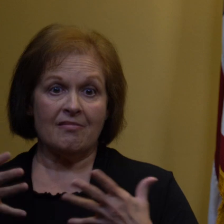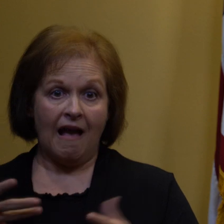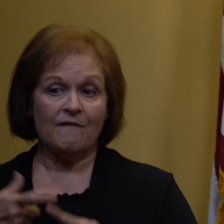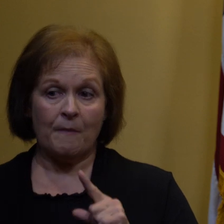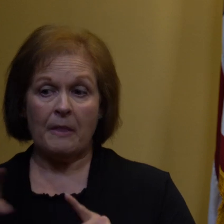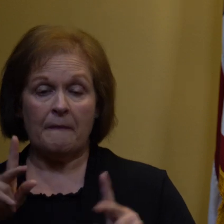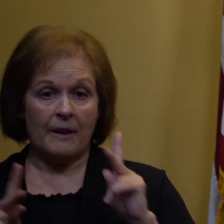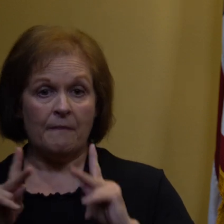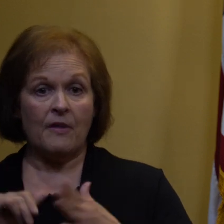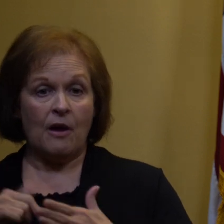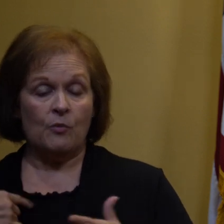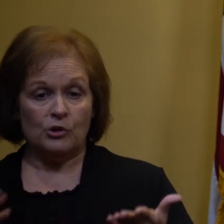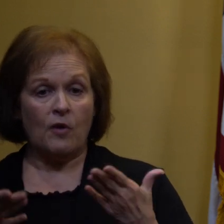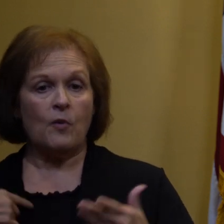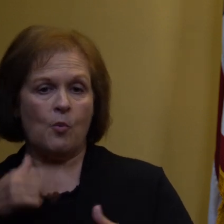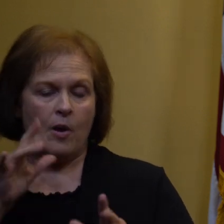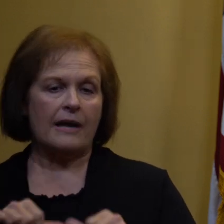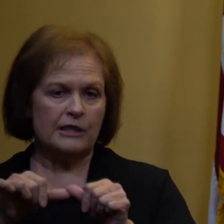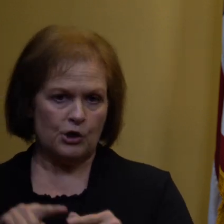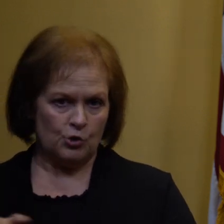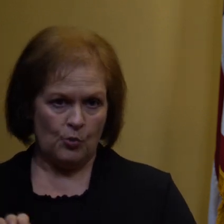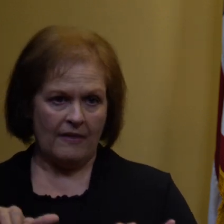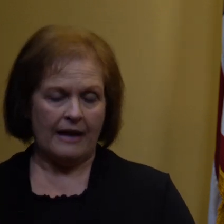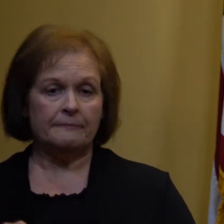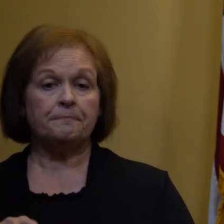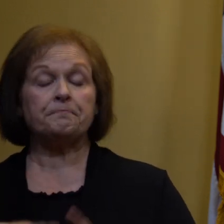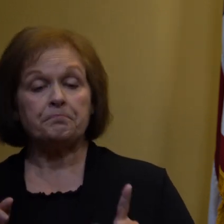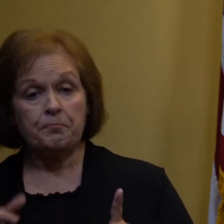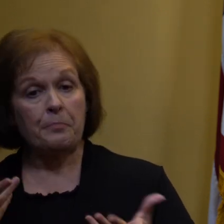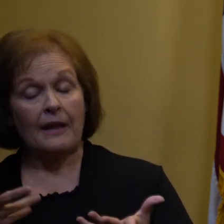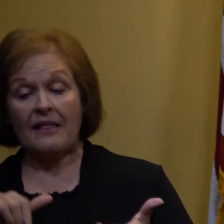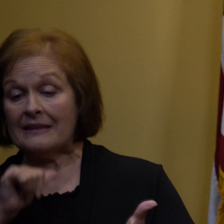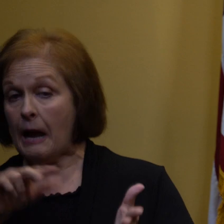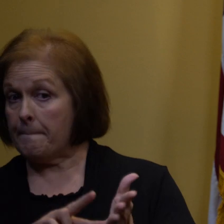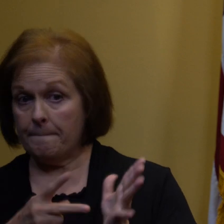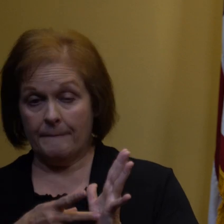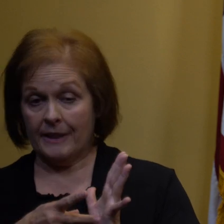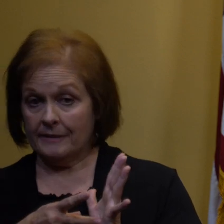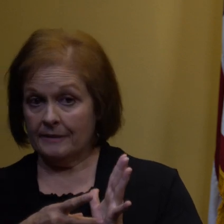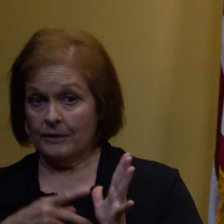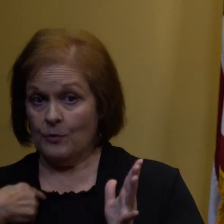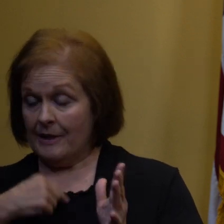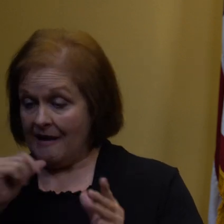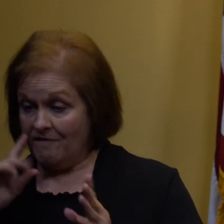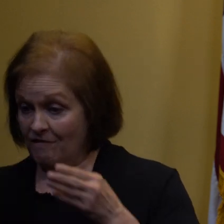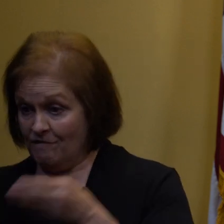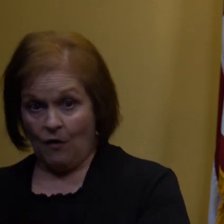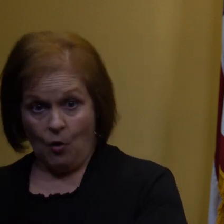the residents that we serve, and we're going to continue to do that. But that doesn't mean that we're not focusing on